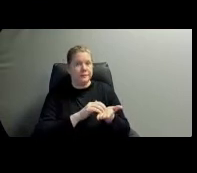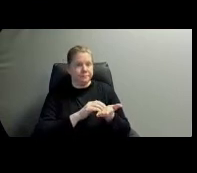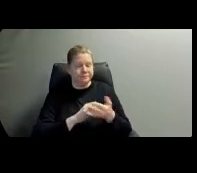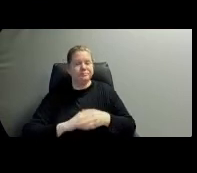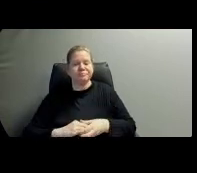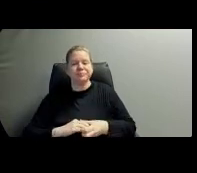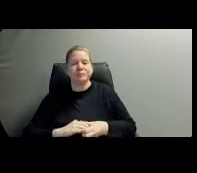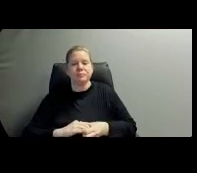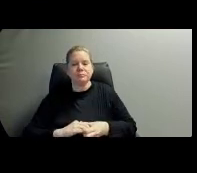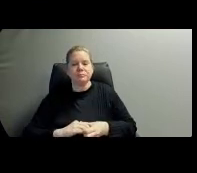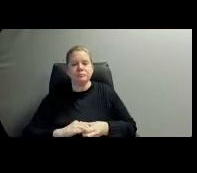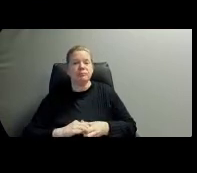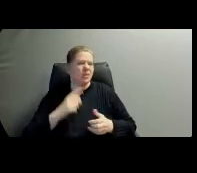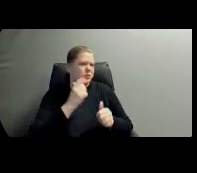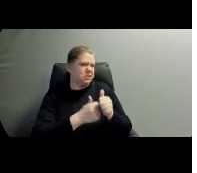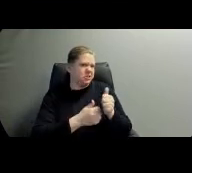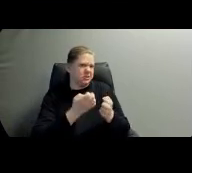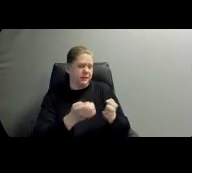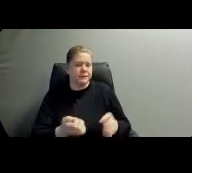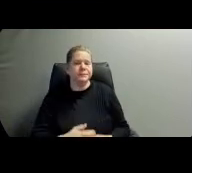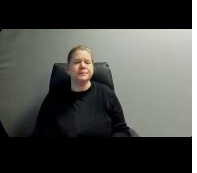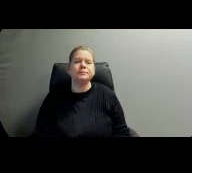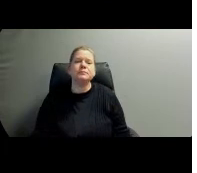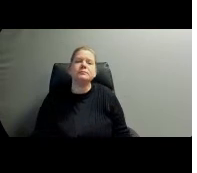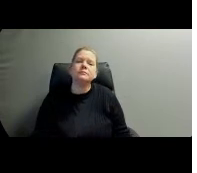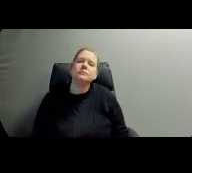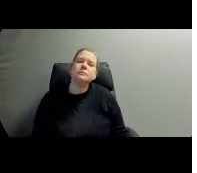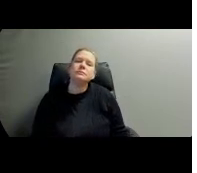that we have on each of the devices. So,